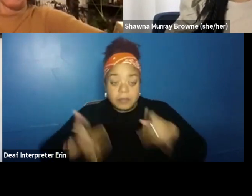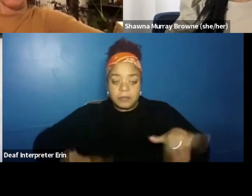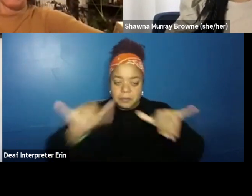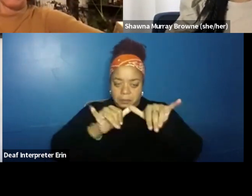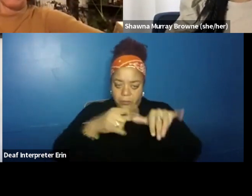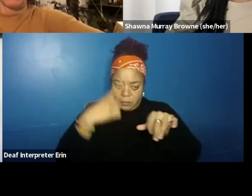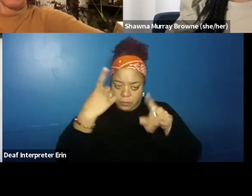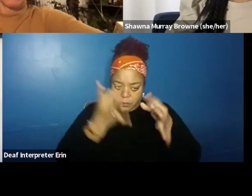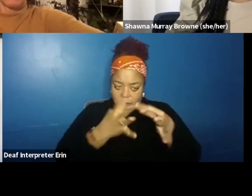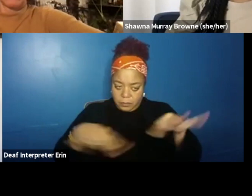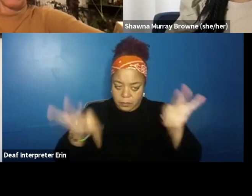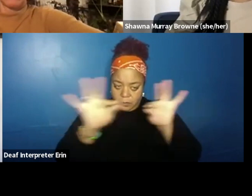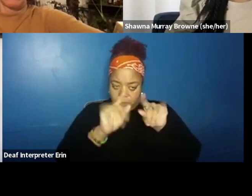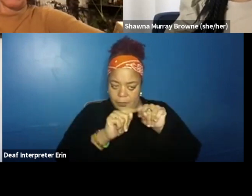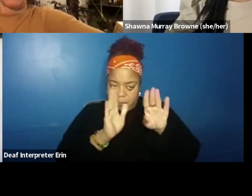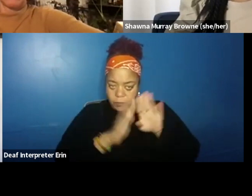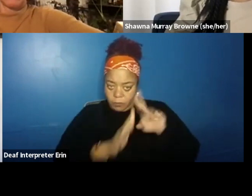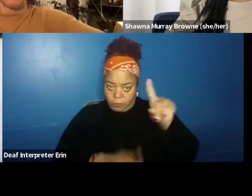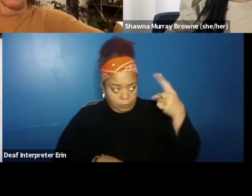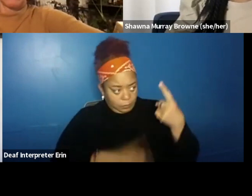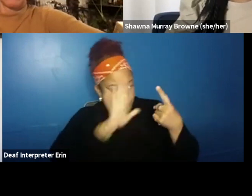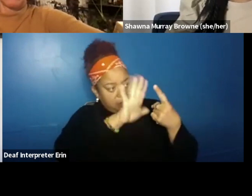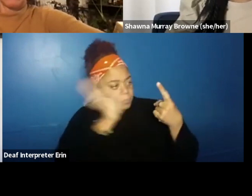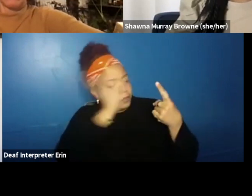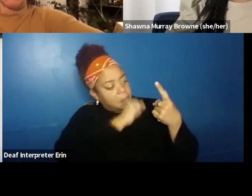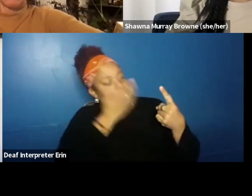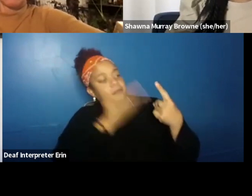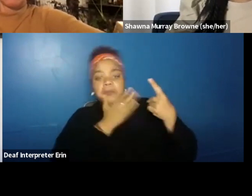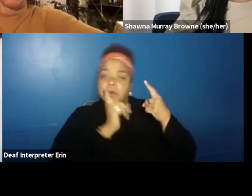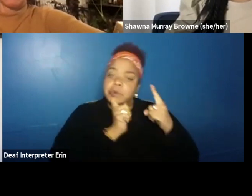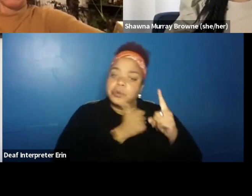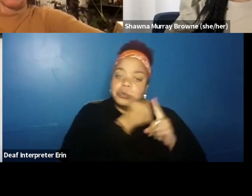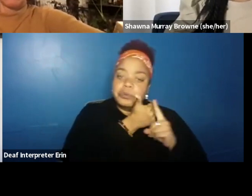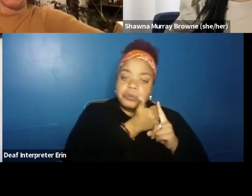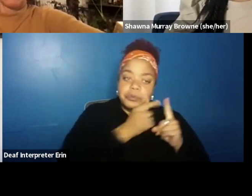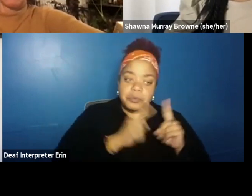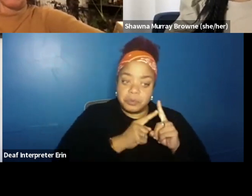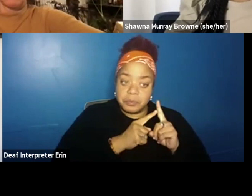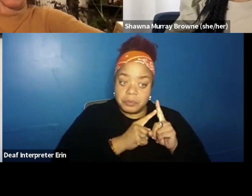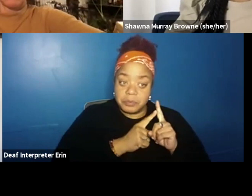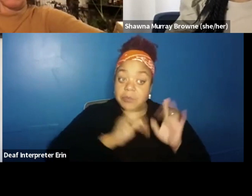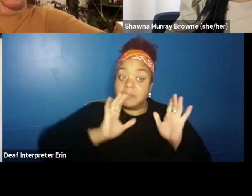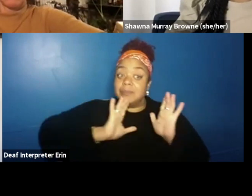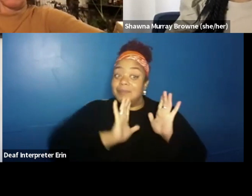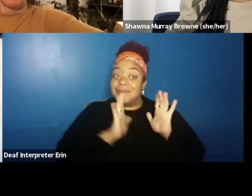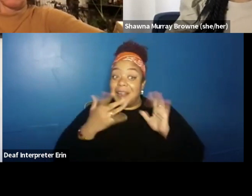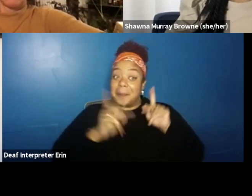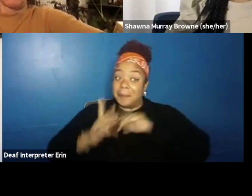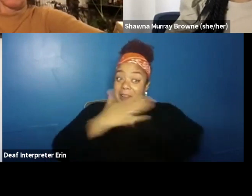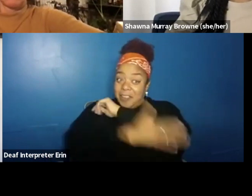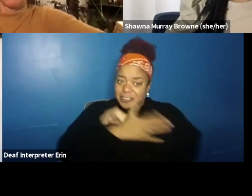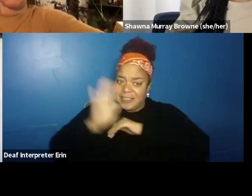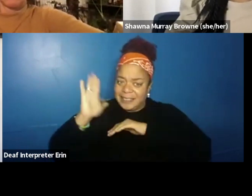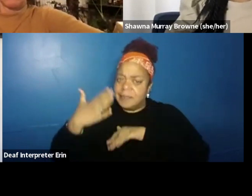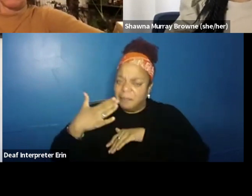oneself. It really does not depend, as so many in this country now seem to believe, on someone else's